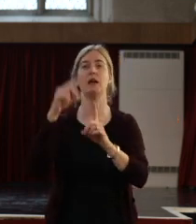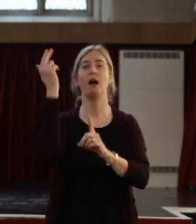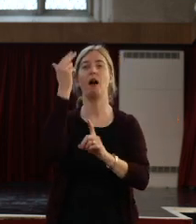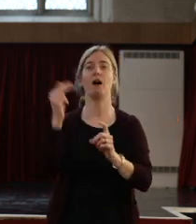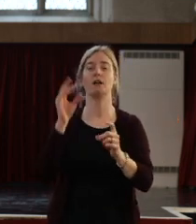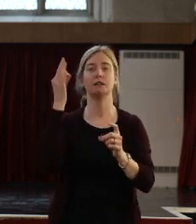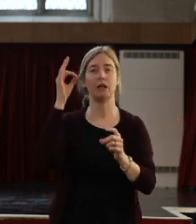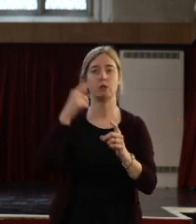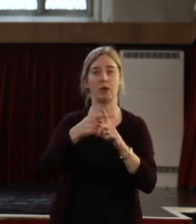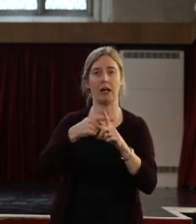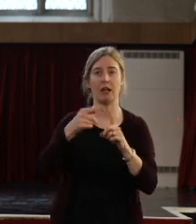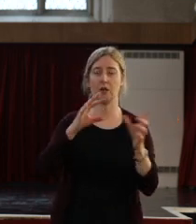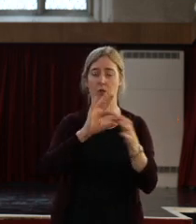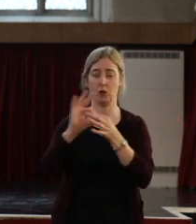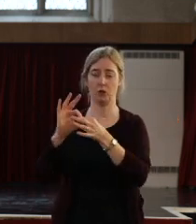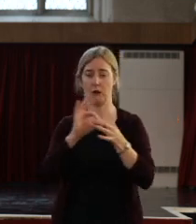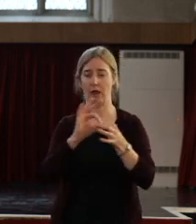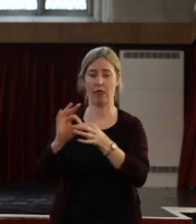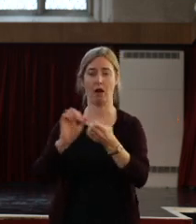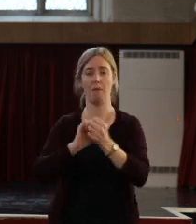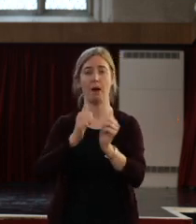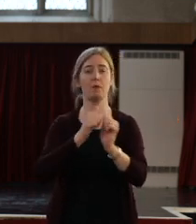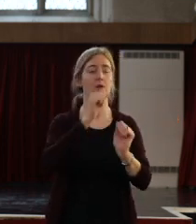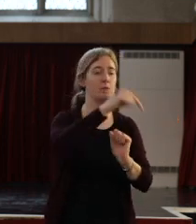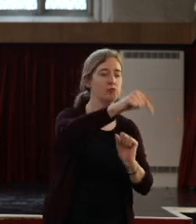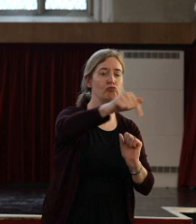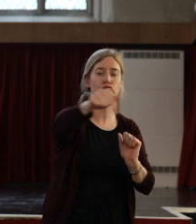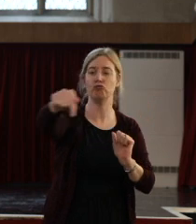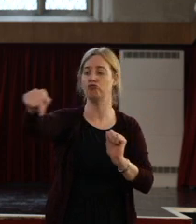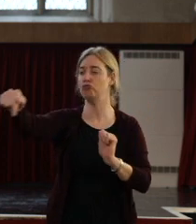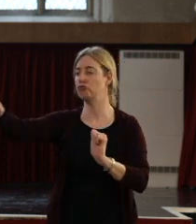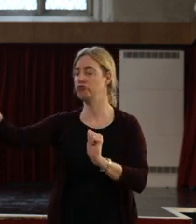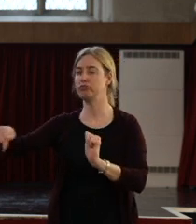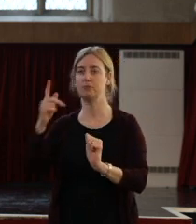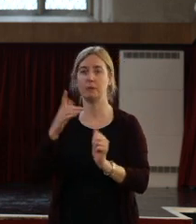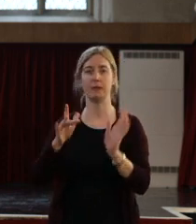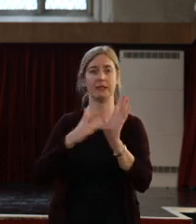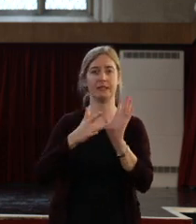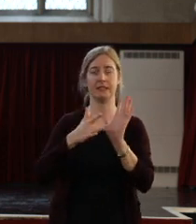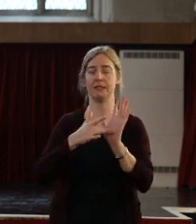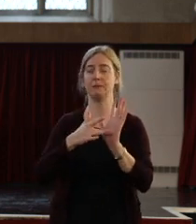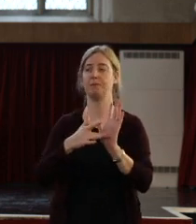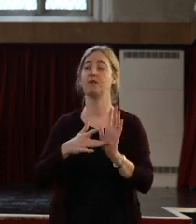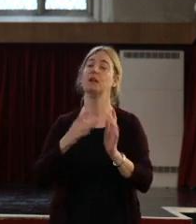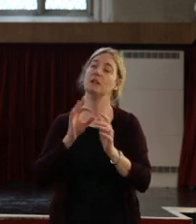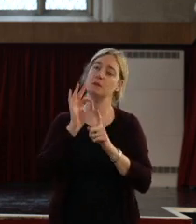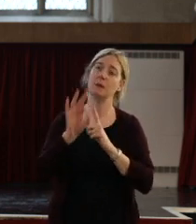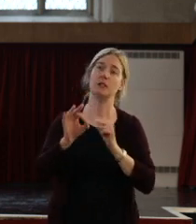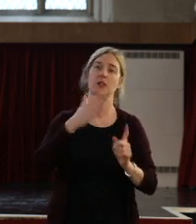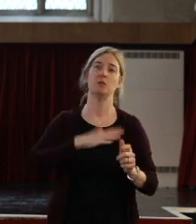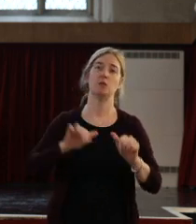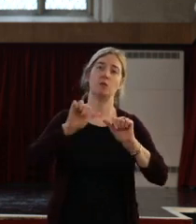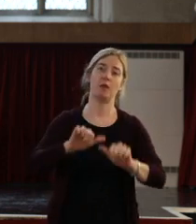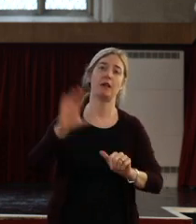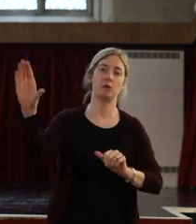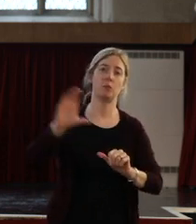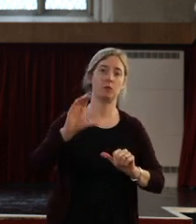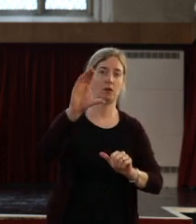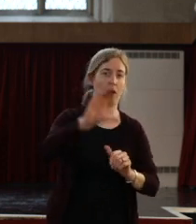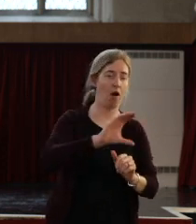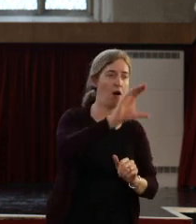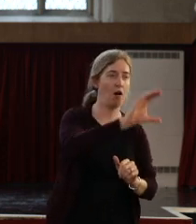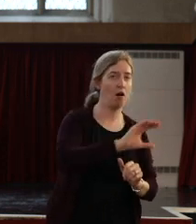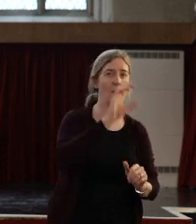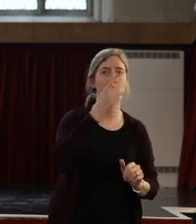in partnership with many other cultural institutions across the city. We want to give particular thanks to all our sponsors who have